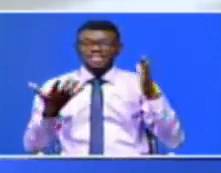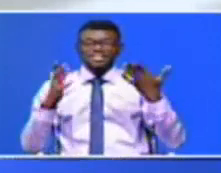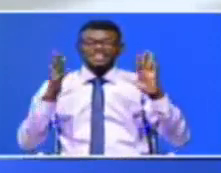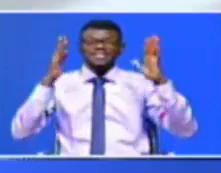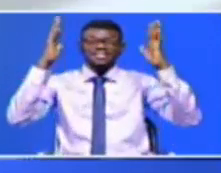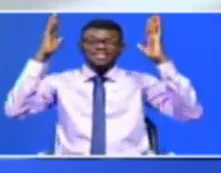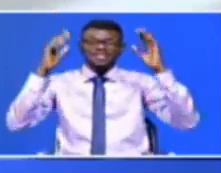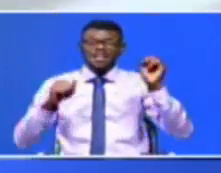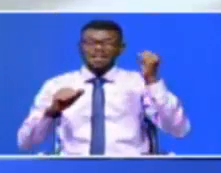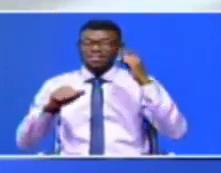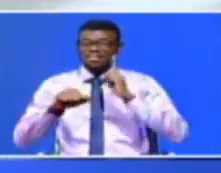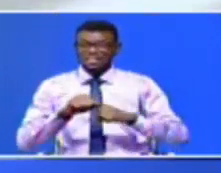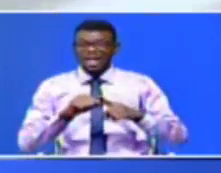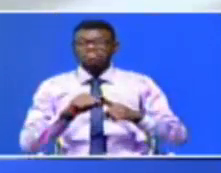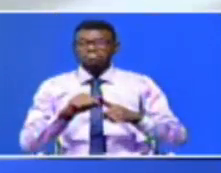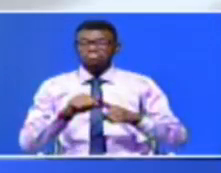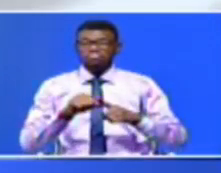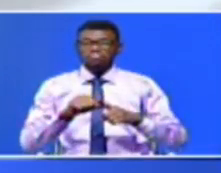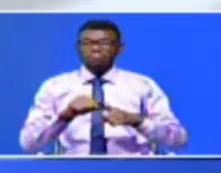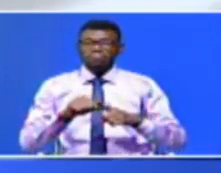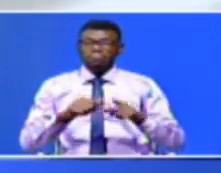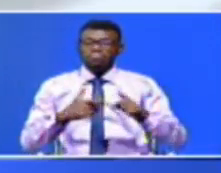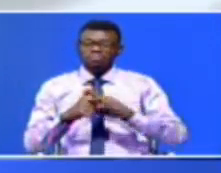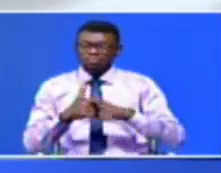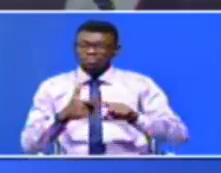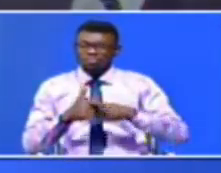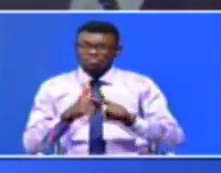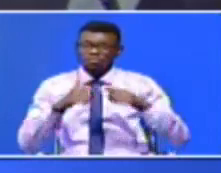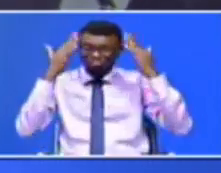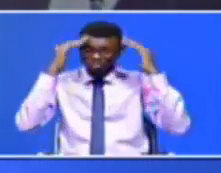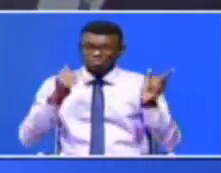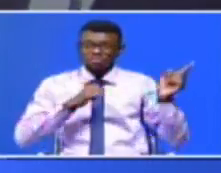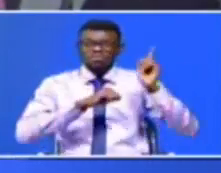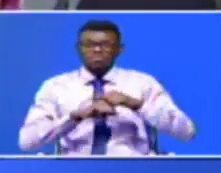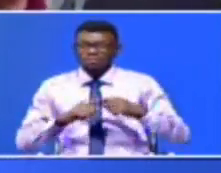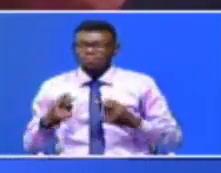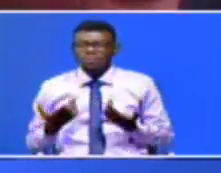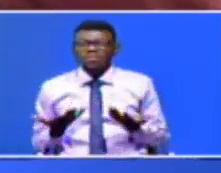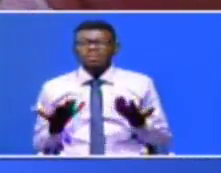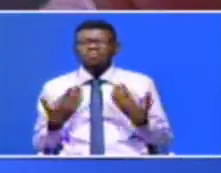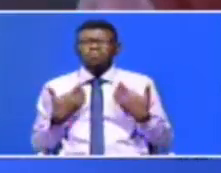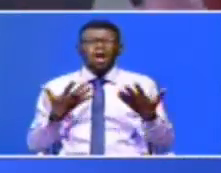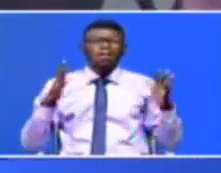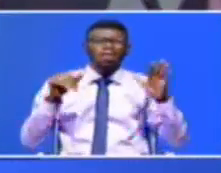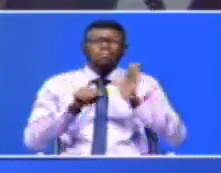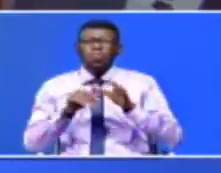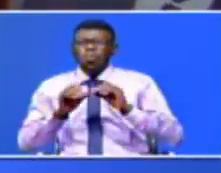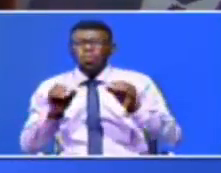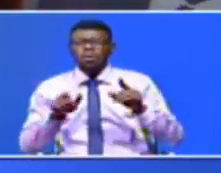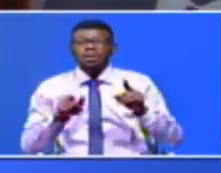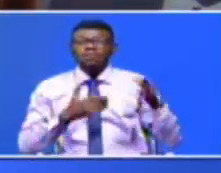Celebrations of the 5th International Albinism Awareness Day was a low-key affair. Unlike in the past, Albinism Society of